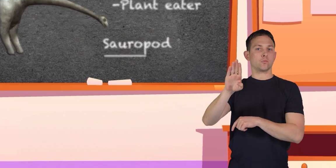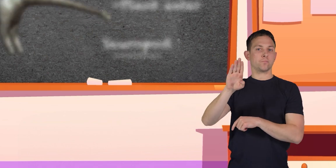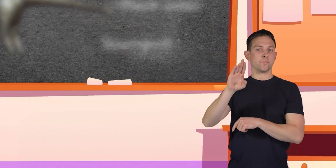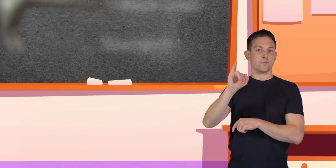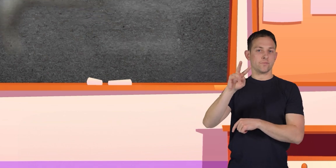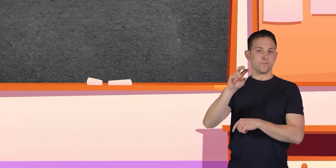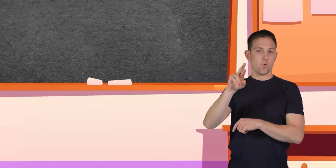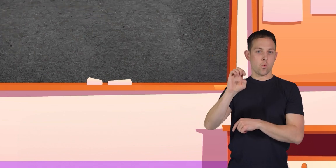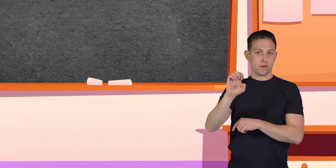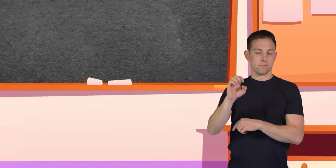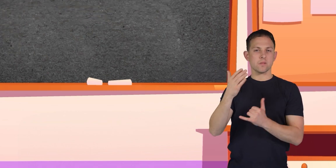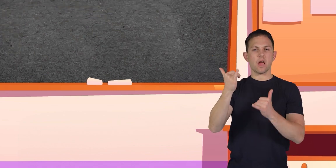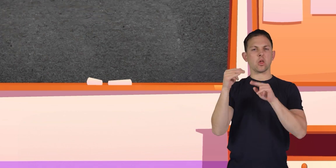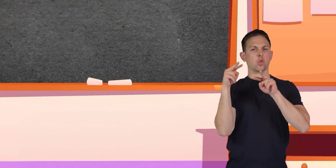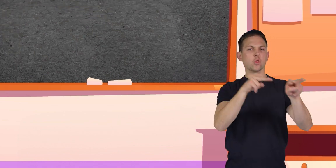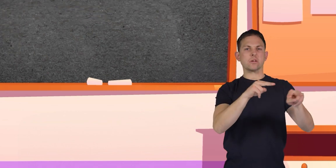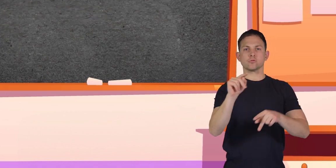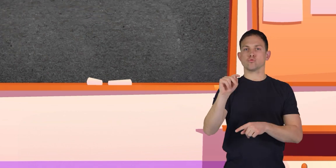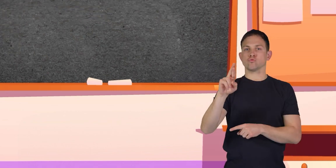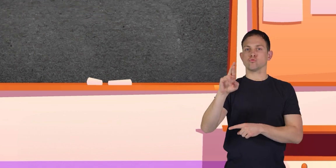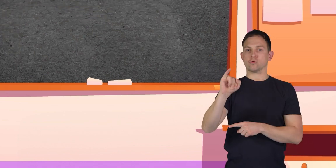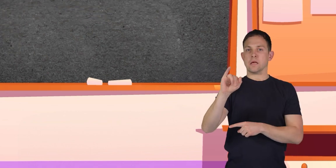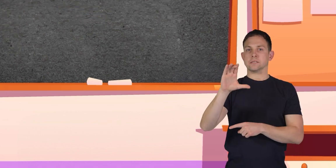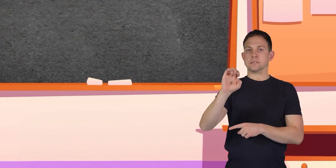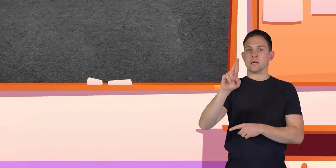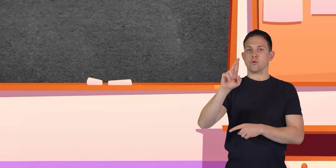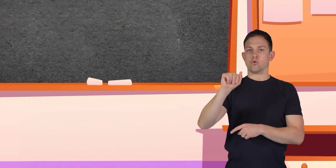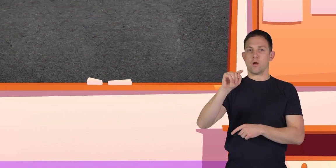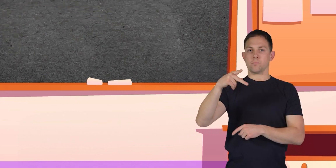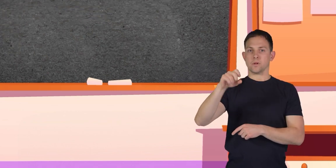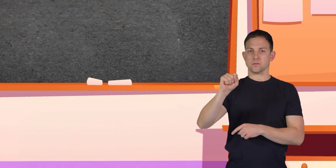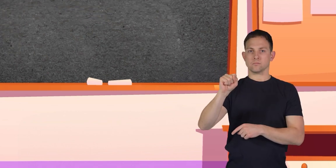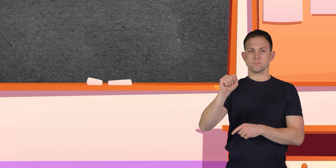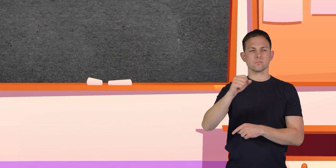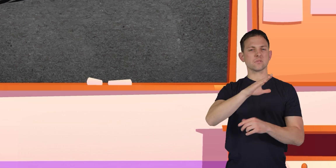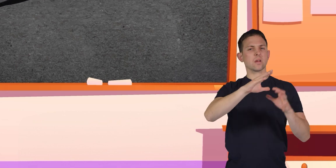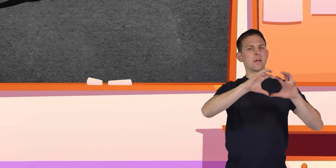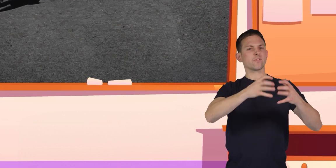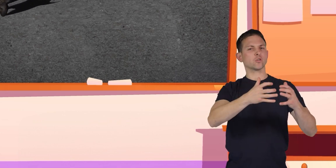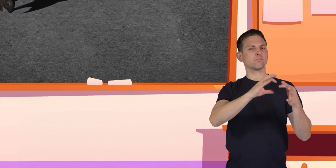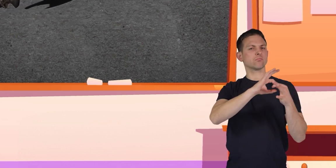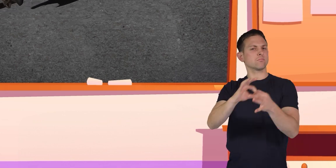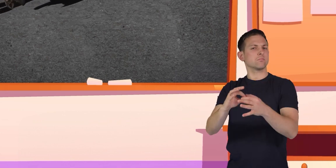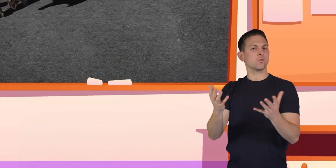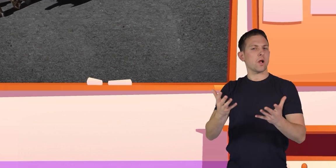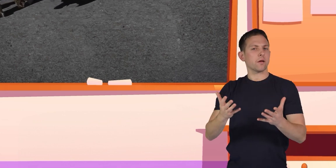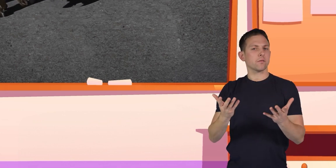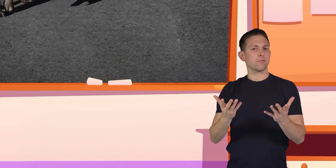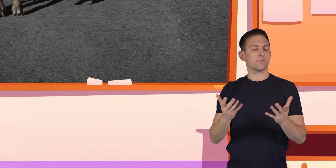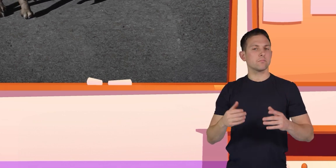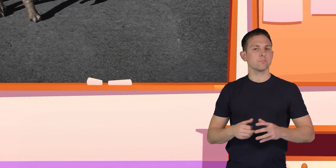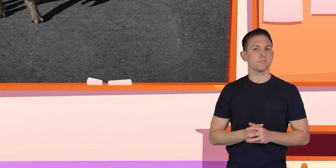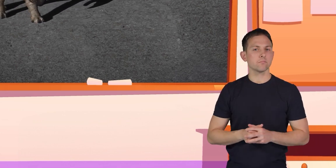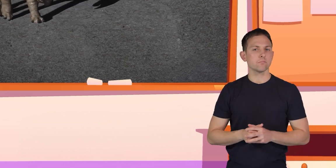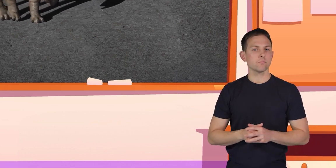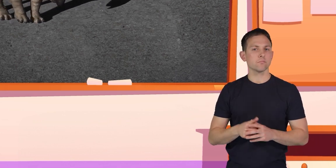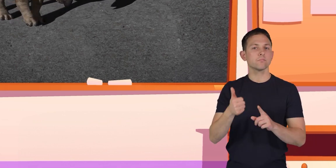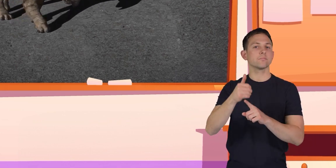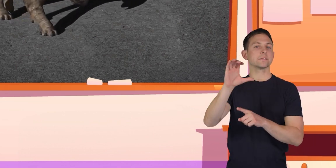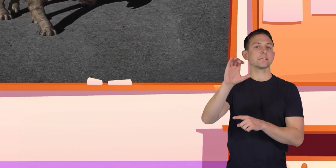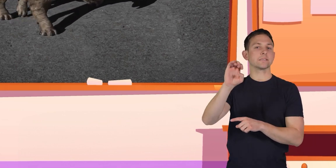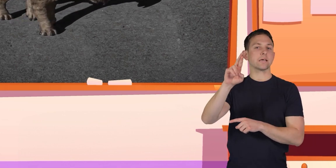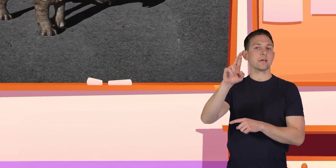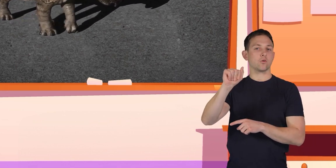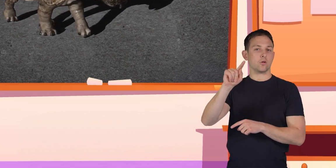herbivore. Let's look at a Triceratops. Which classification works for that dino? It